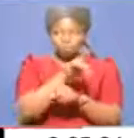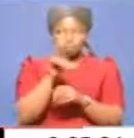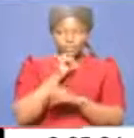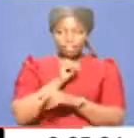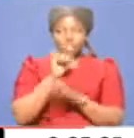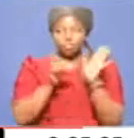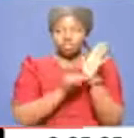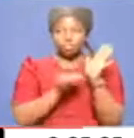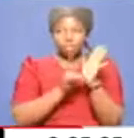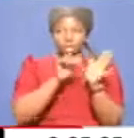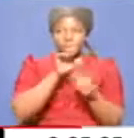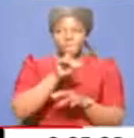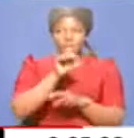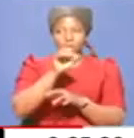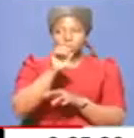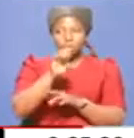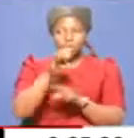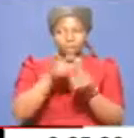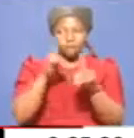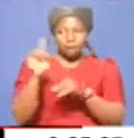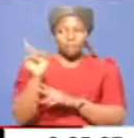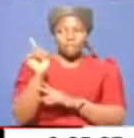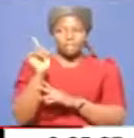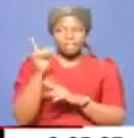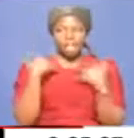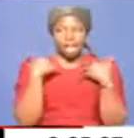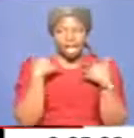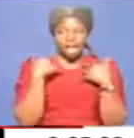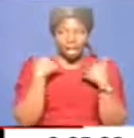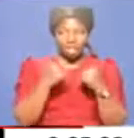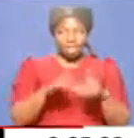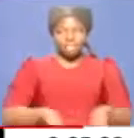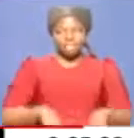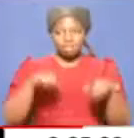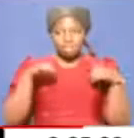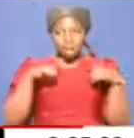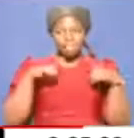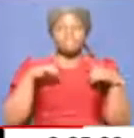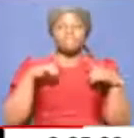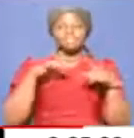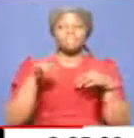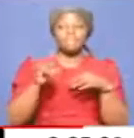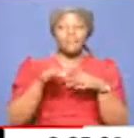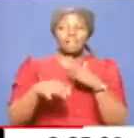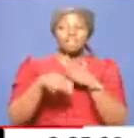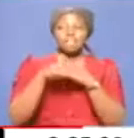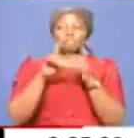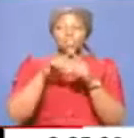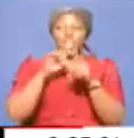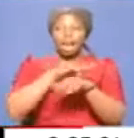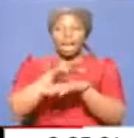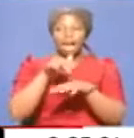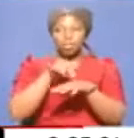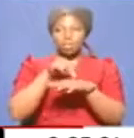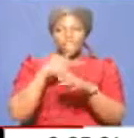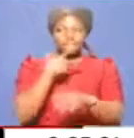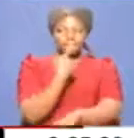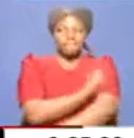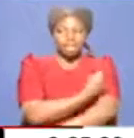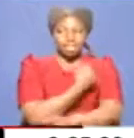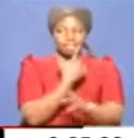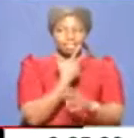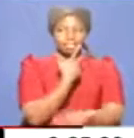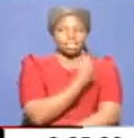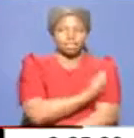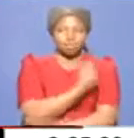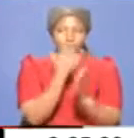Rose Jalang'o from the Ministry of Health live in studio. She's attached to the National Vaccines and Immunization Program. Thank you so much,